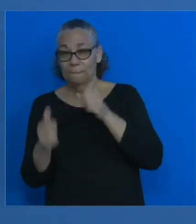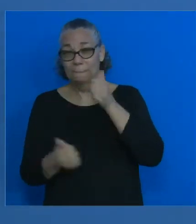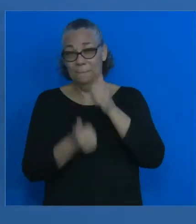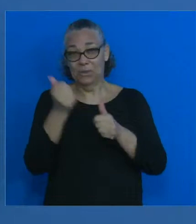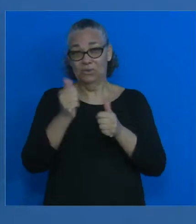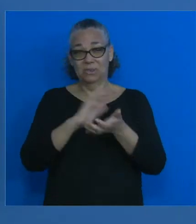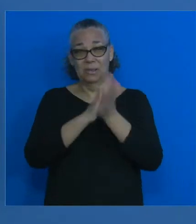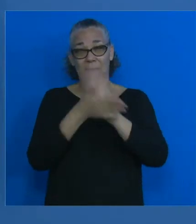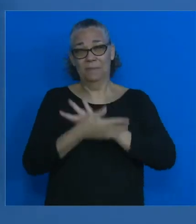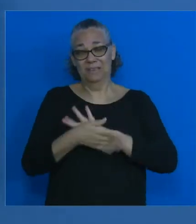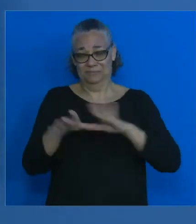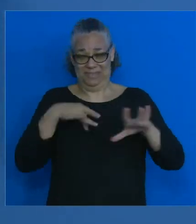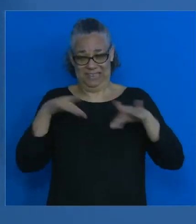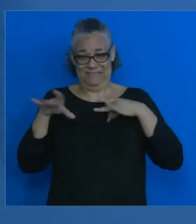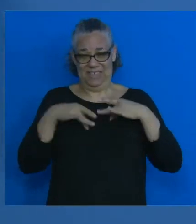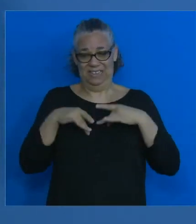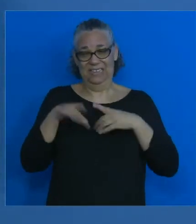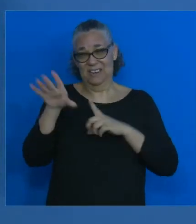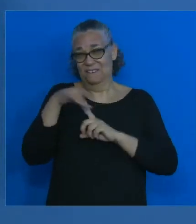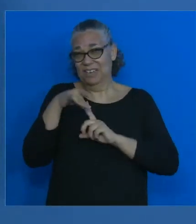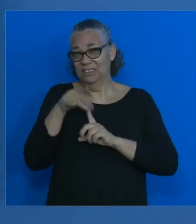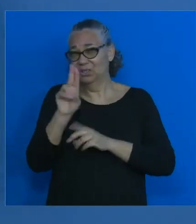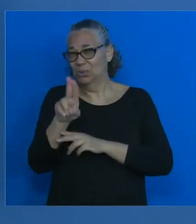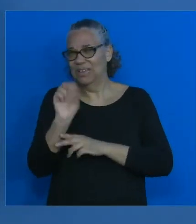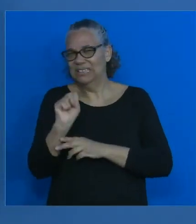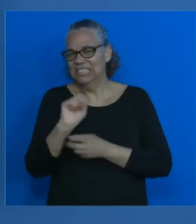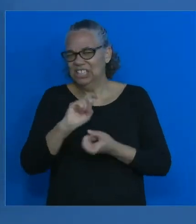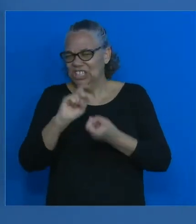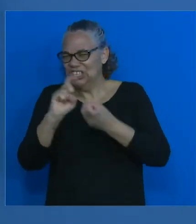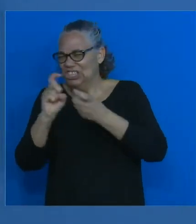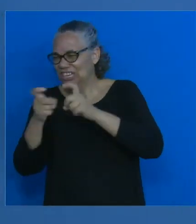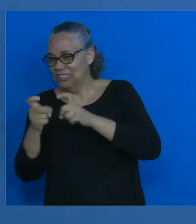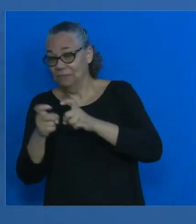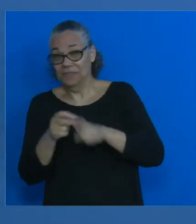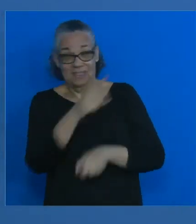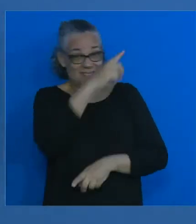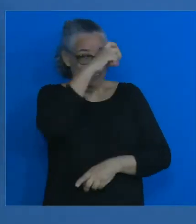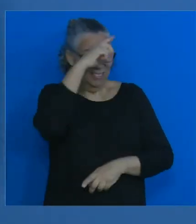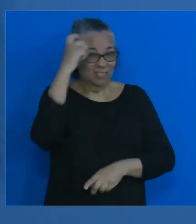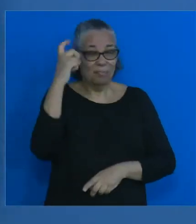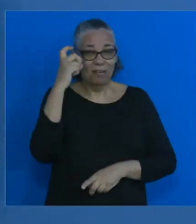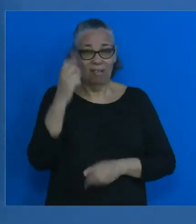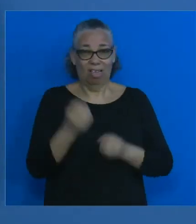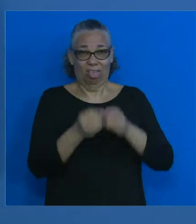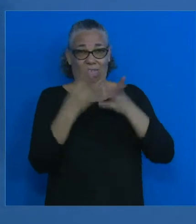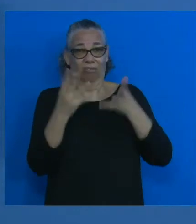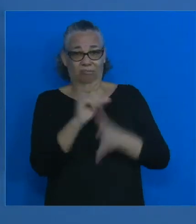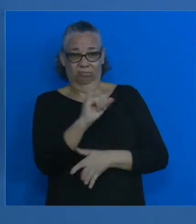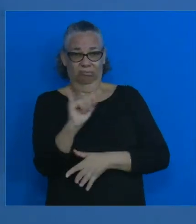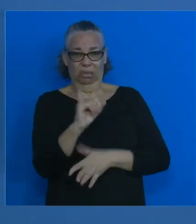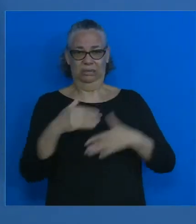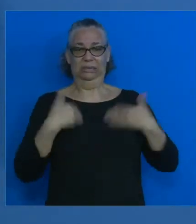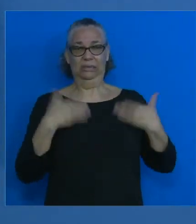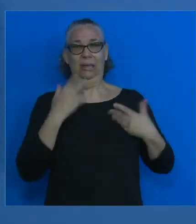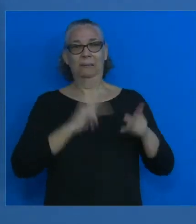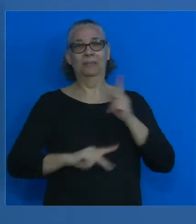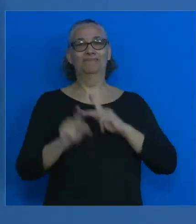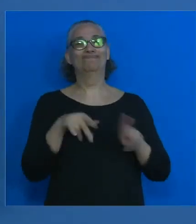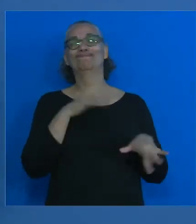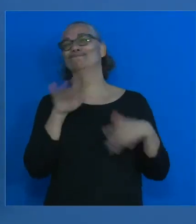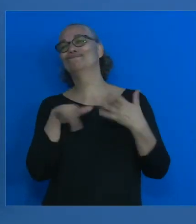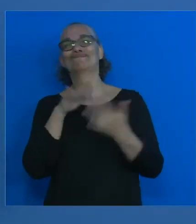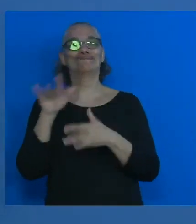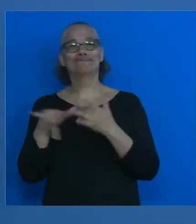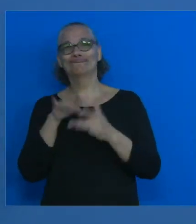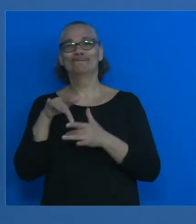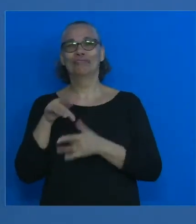in the U.S. may be shifting. In the summer, a large driver of the infections was young people socializing and bringing